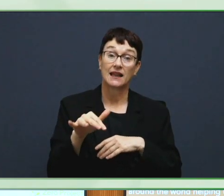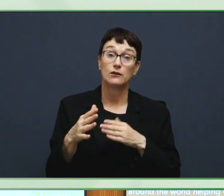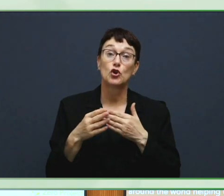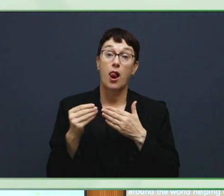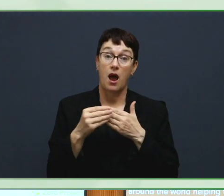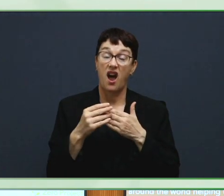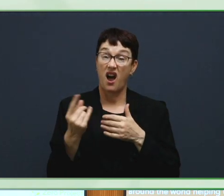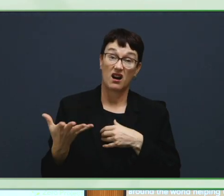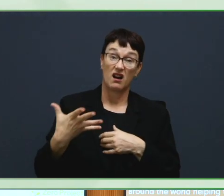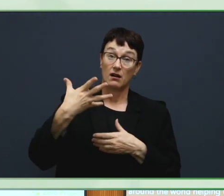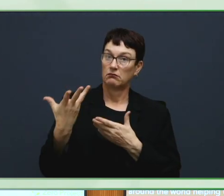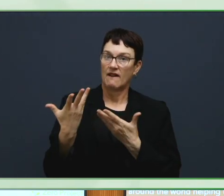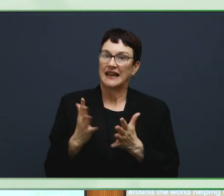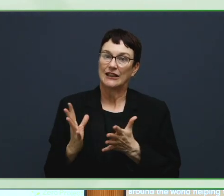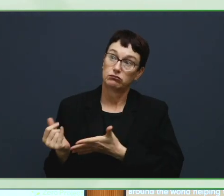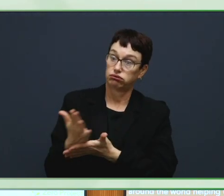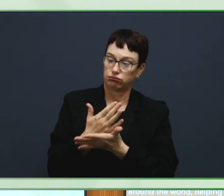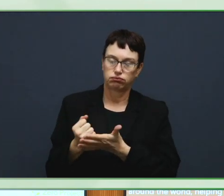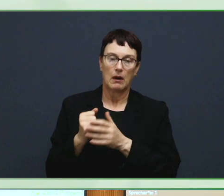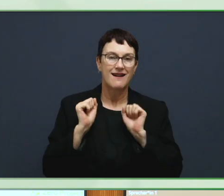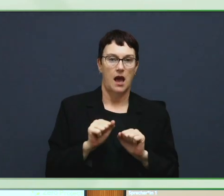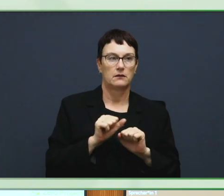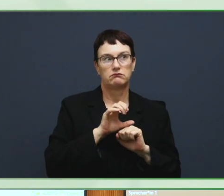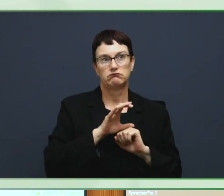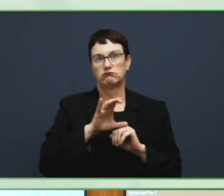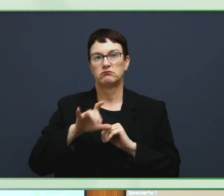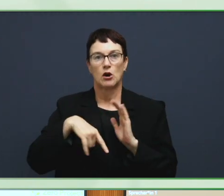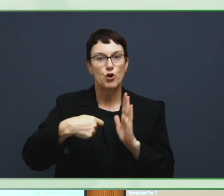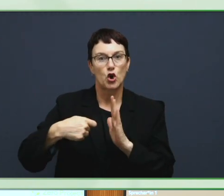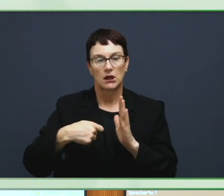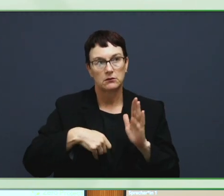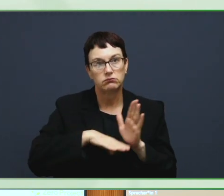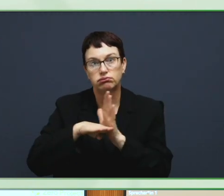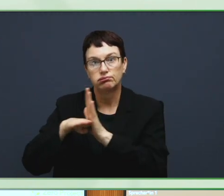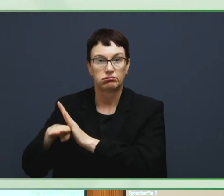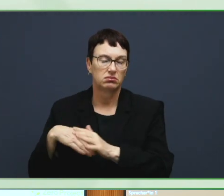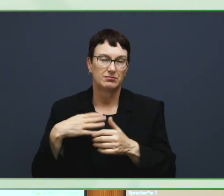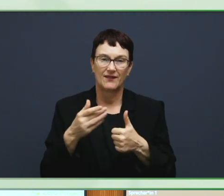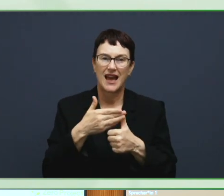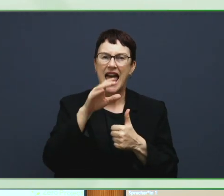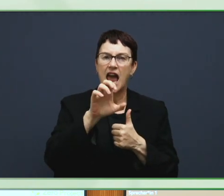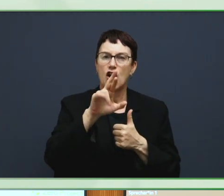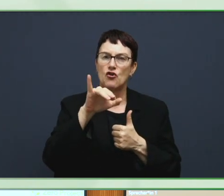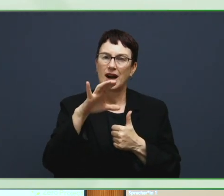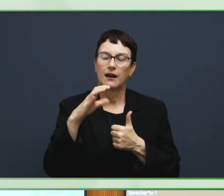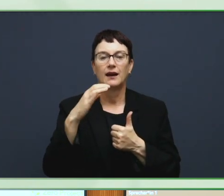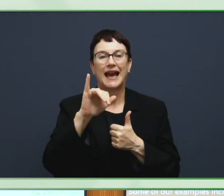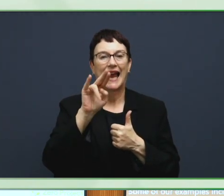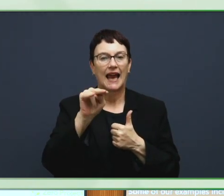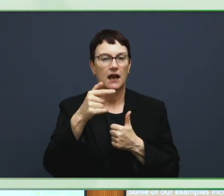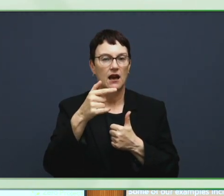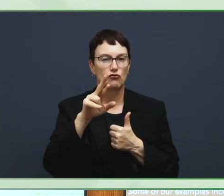acquisitions. Some of our examples include Eric Ingram, who's doing satellite inspection